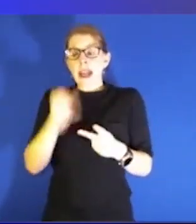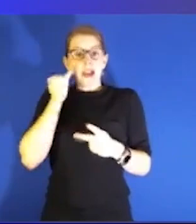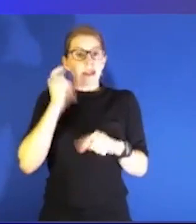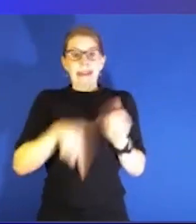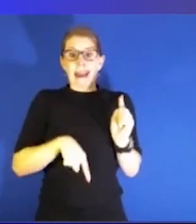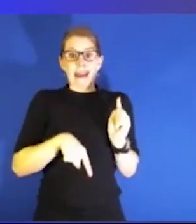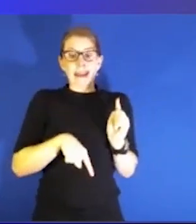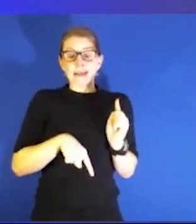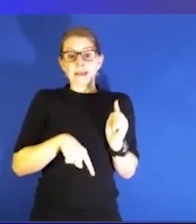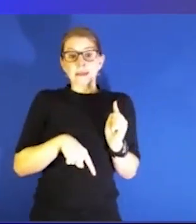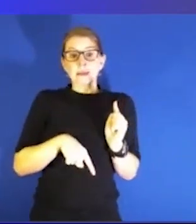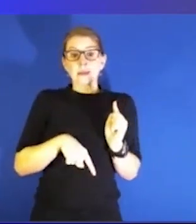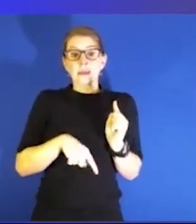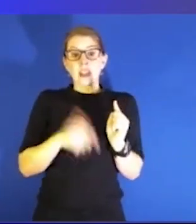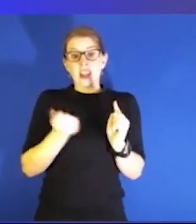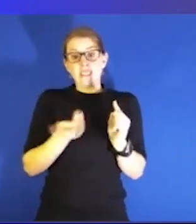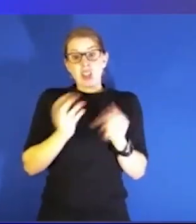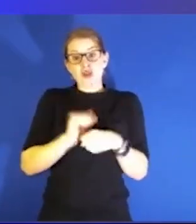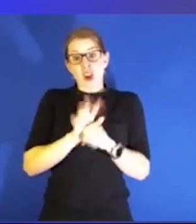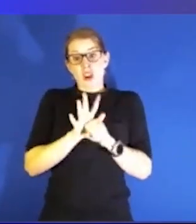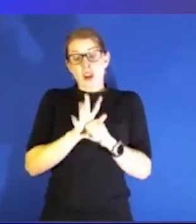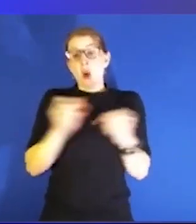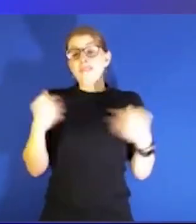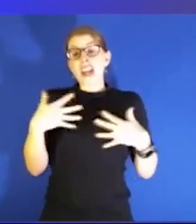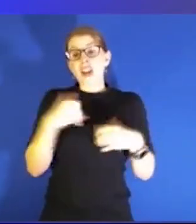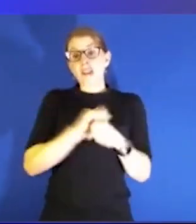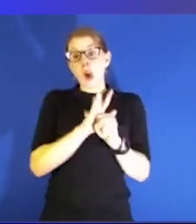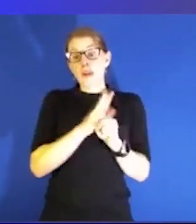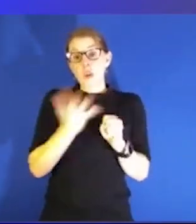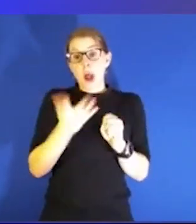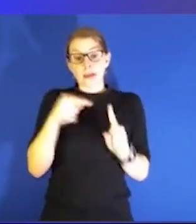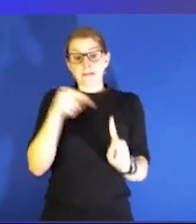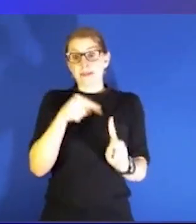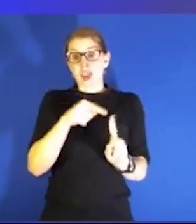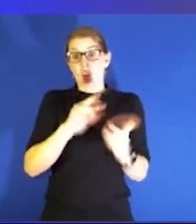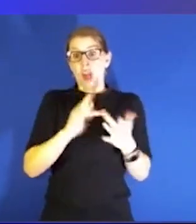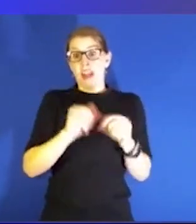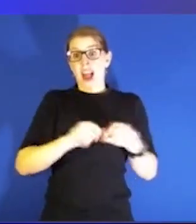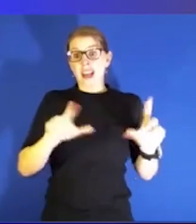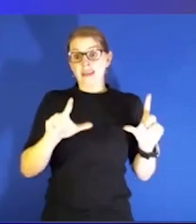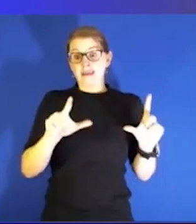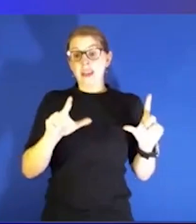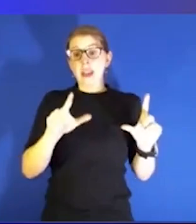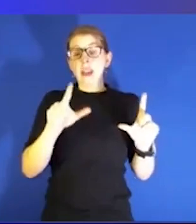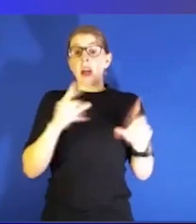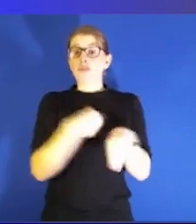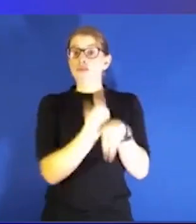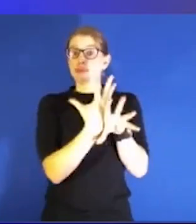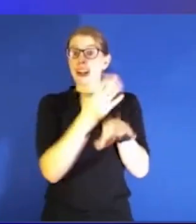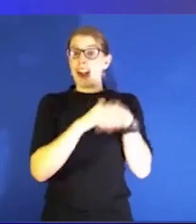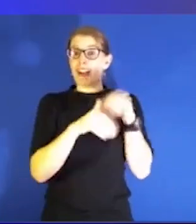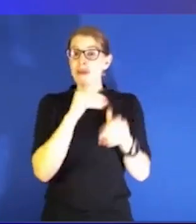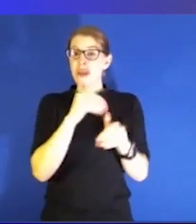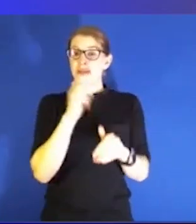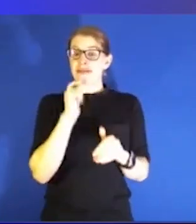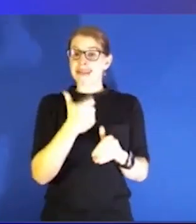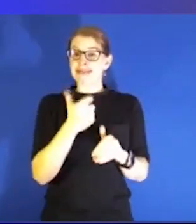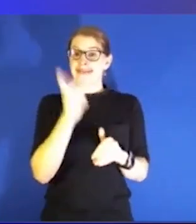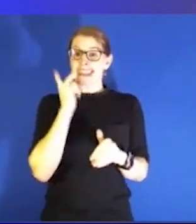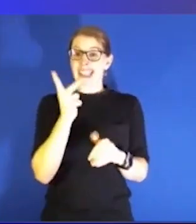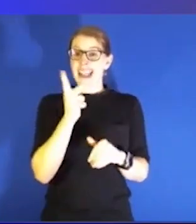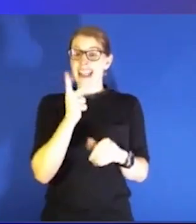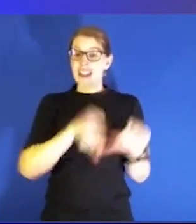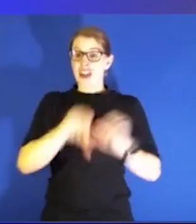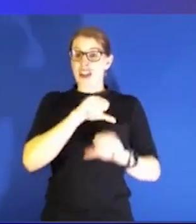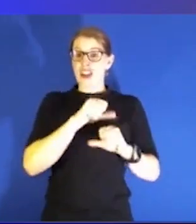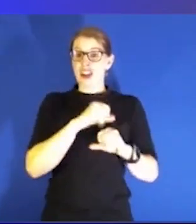there are a few of COVID, is online, right? We can actually see people and we're more comfortable seeing people online. And then, online chats